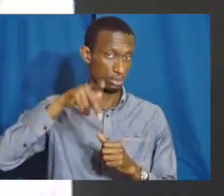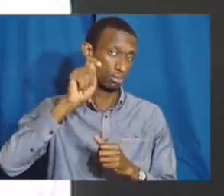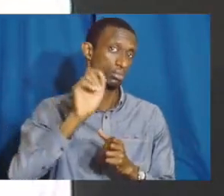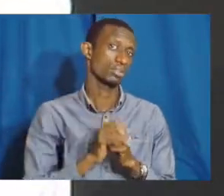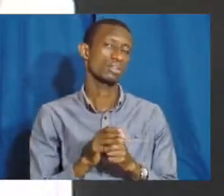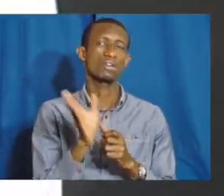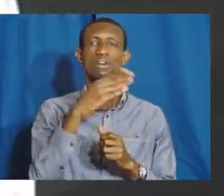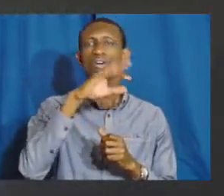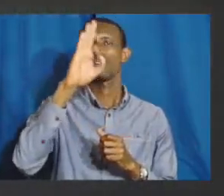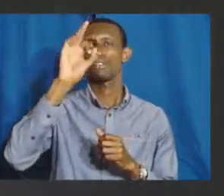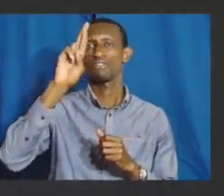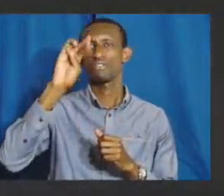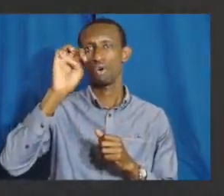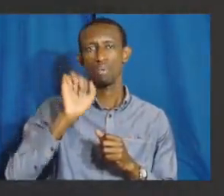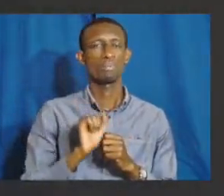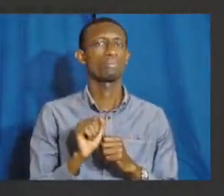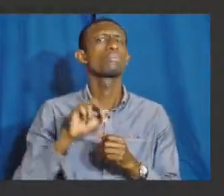and also at the intercept.